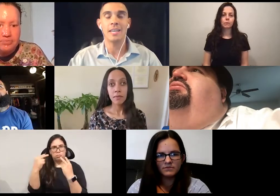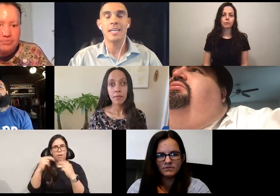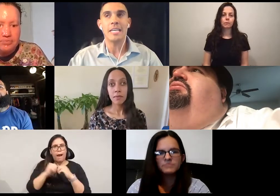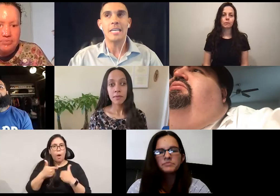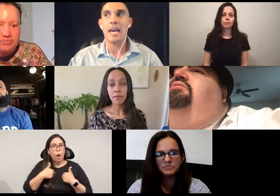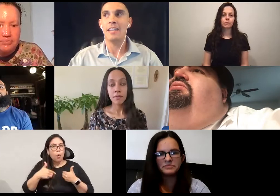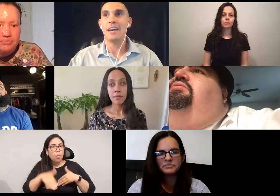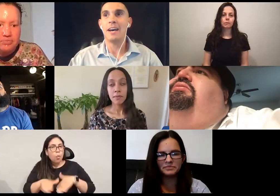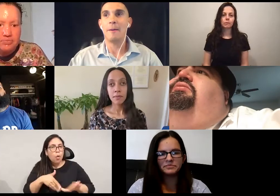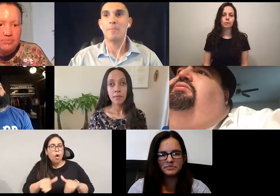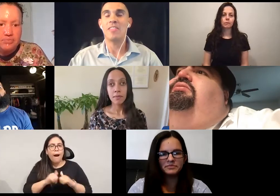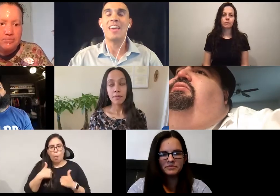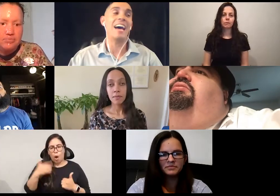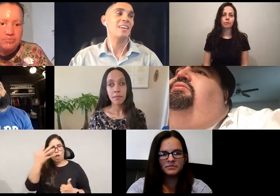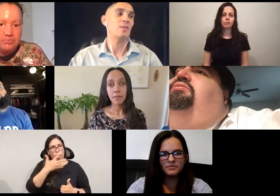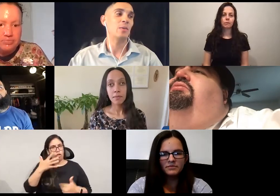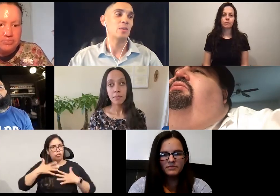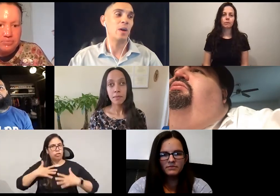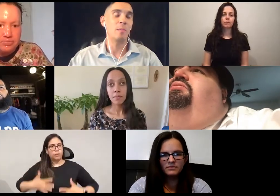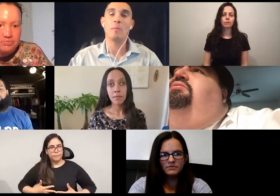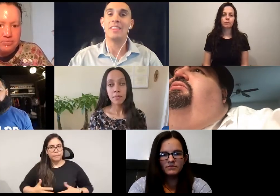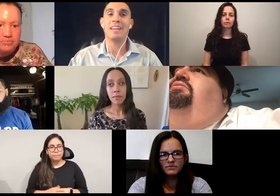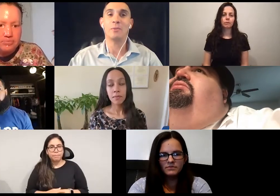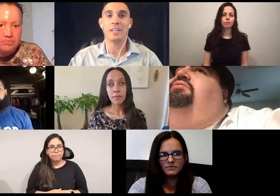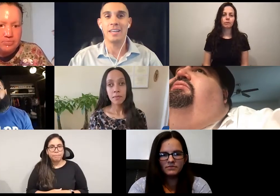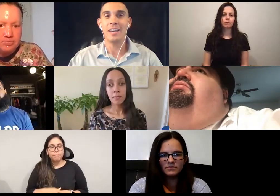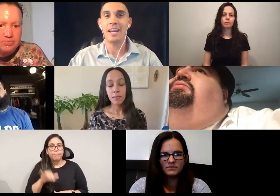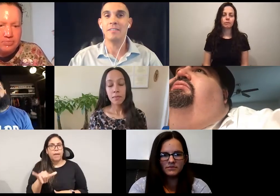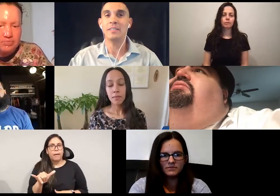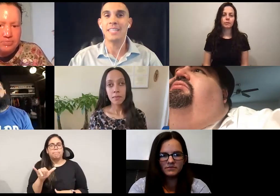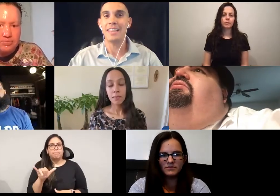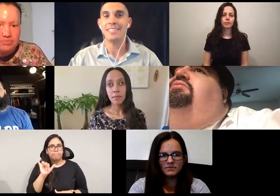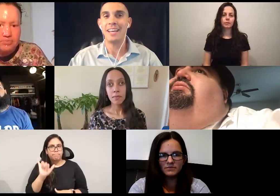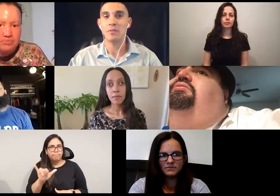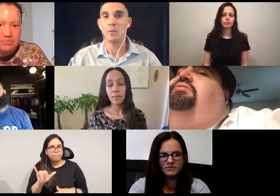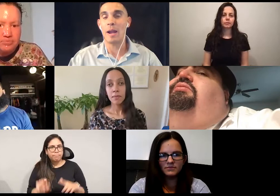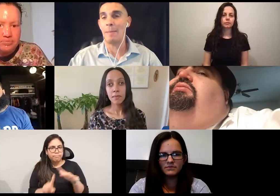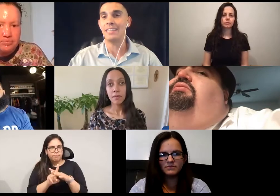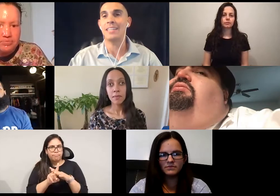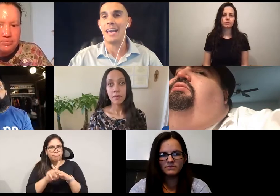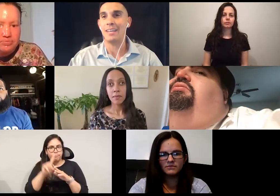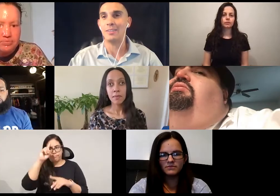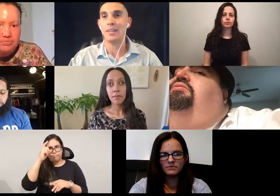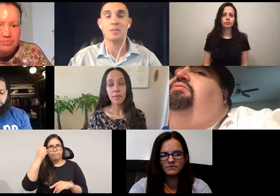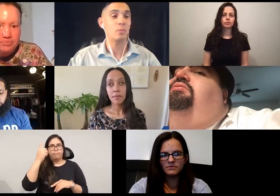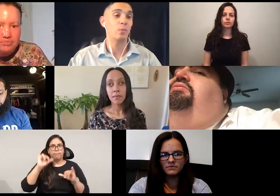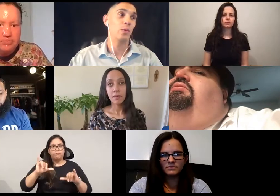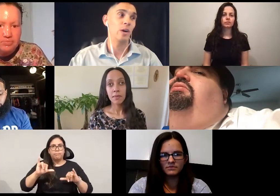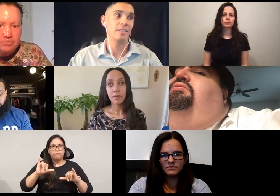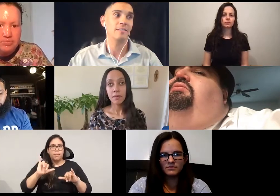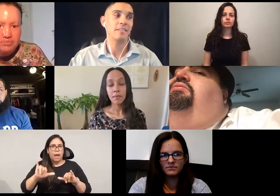looked. And that was one moment that really kind of set the stage for where I'm at today. So